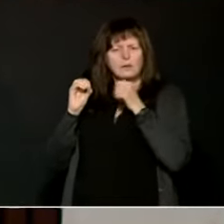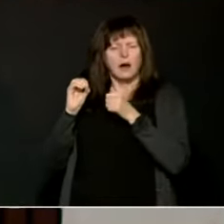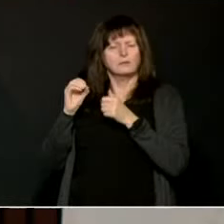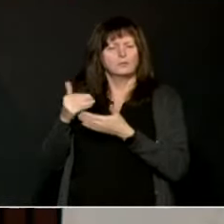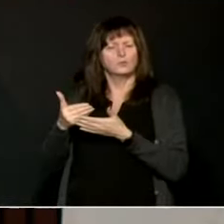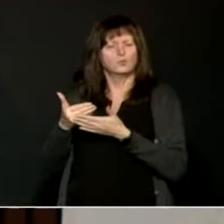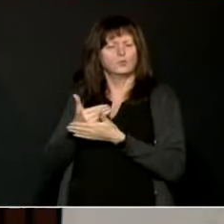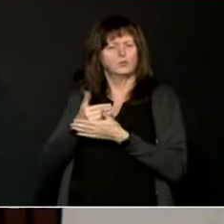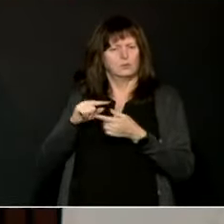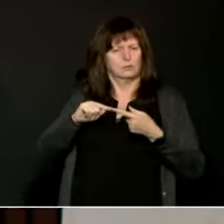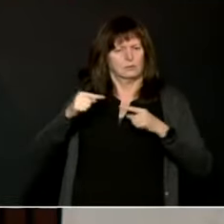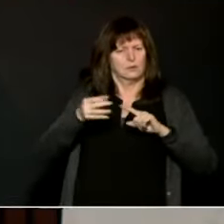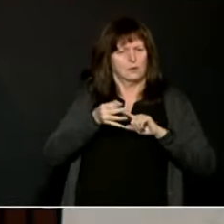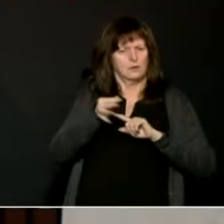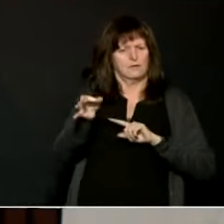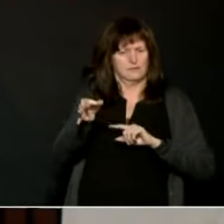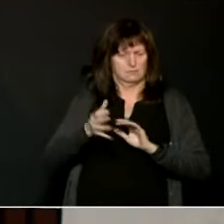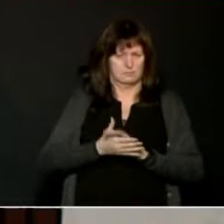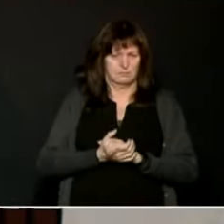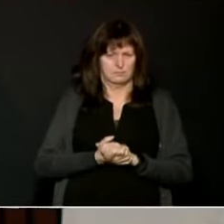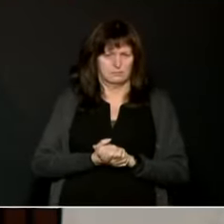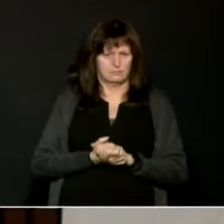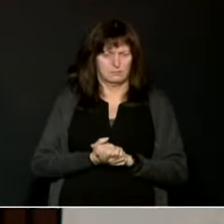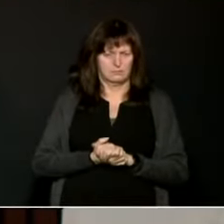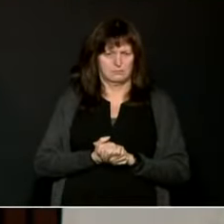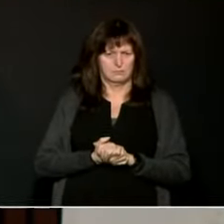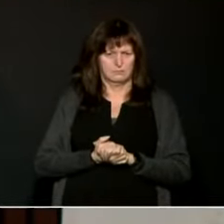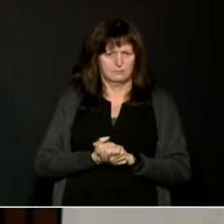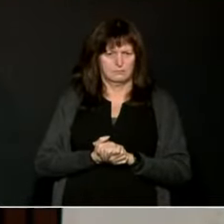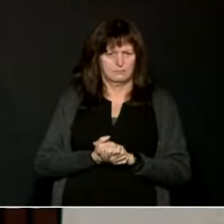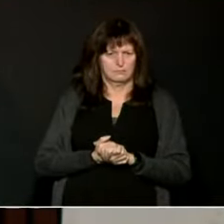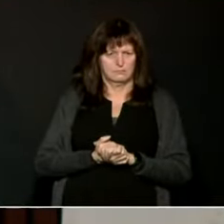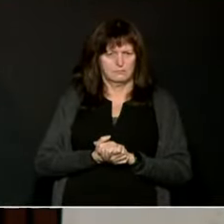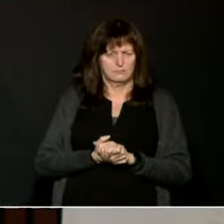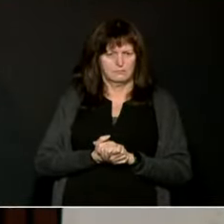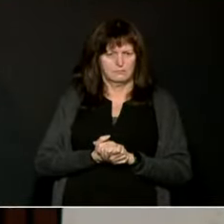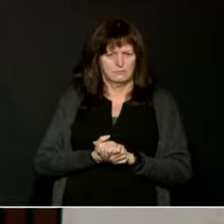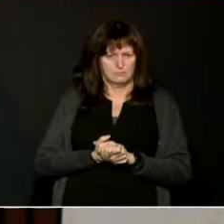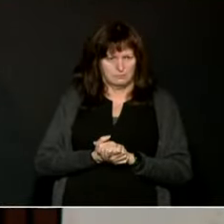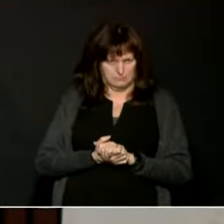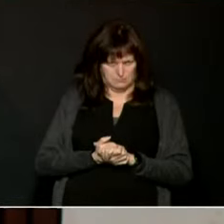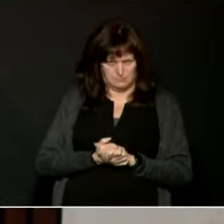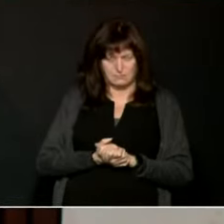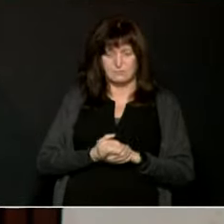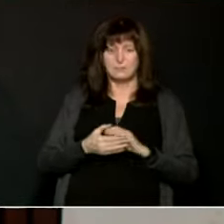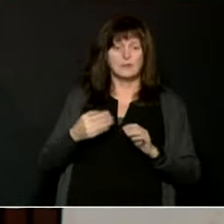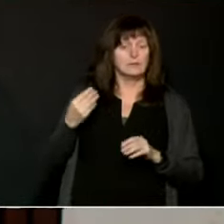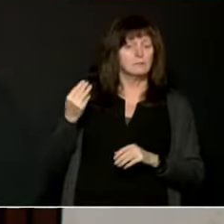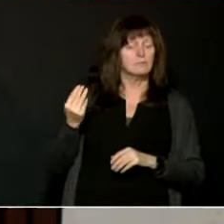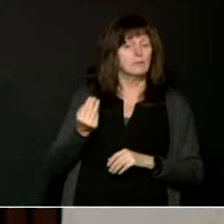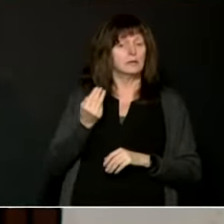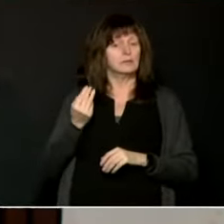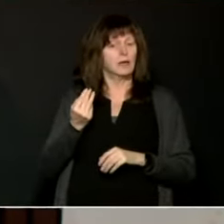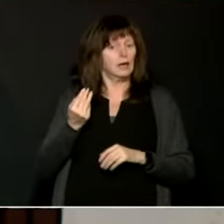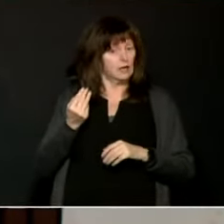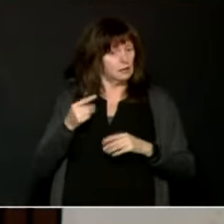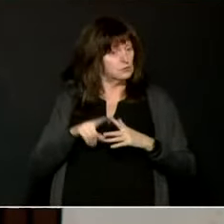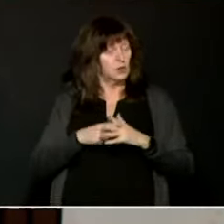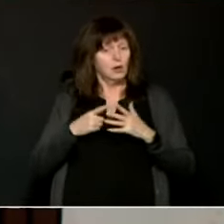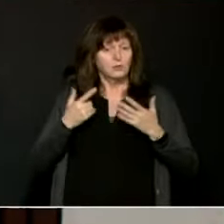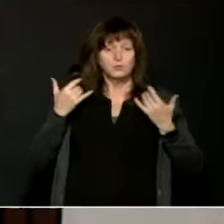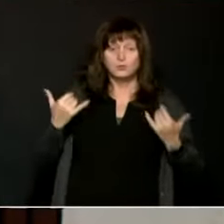Today being Monday means that some of our health units have moved to different levels within the province's color-coded